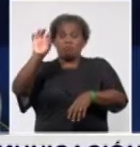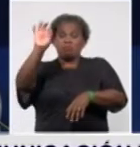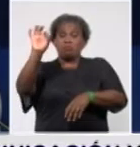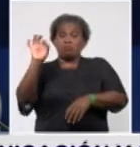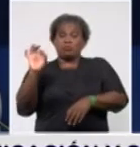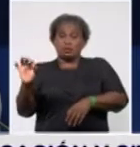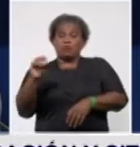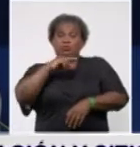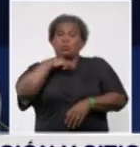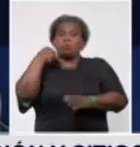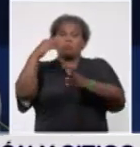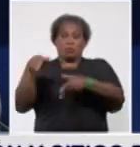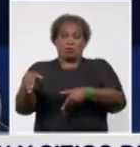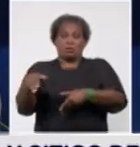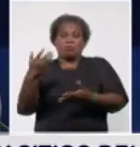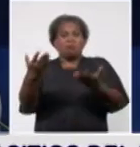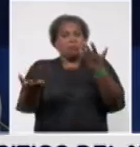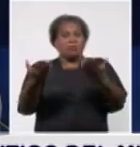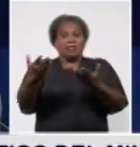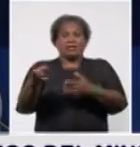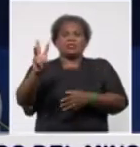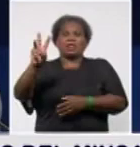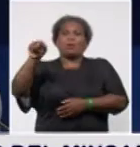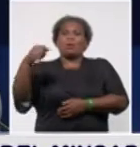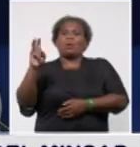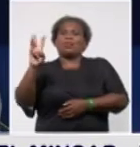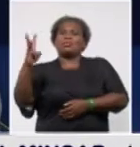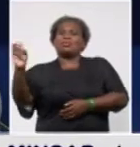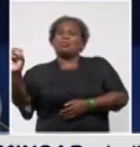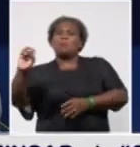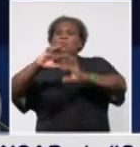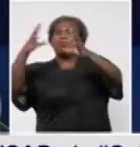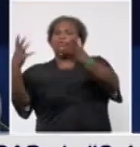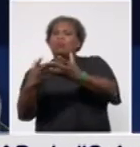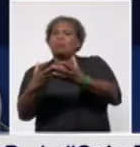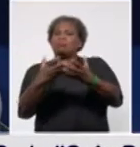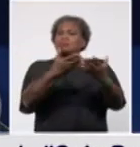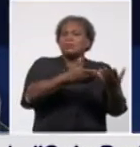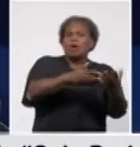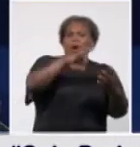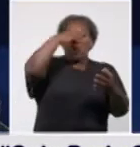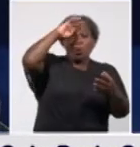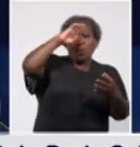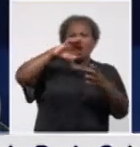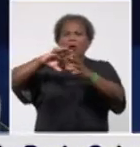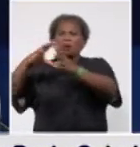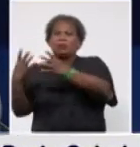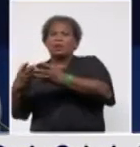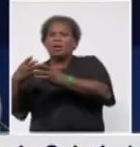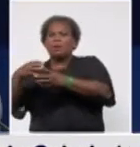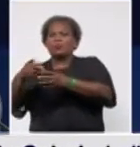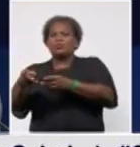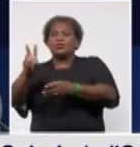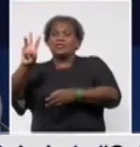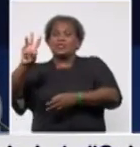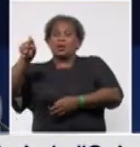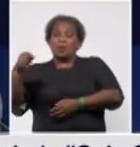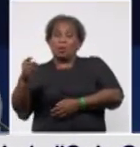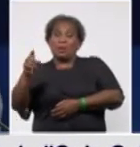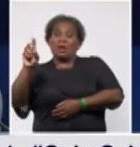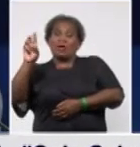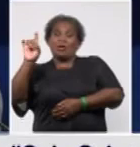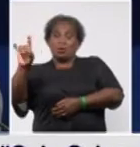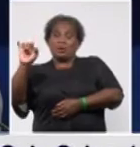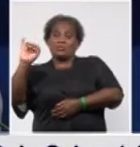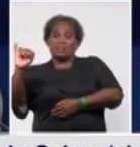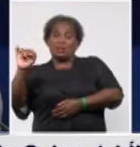2.32%, lower than the global rate of 3.30% and regional rate, which